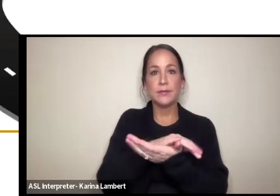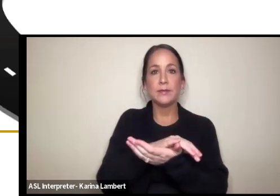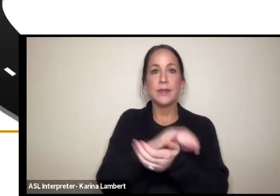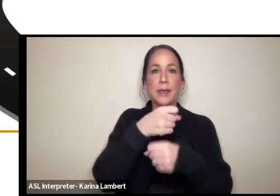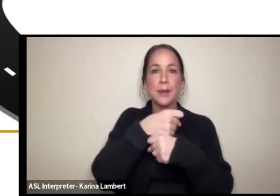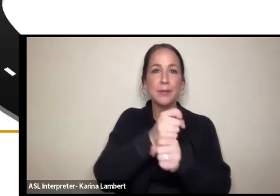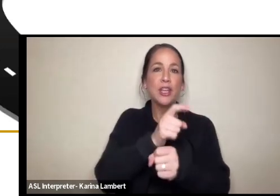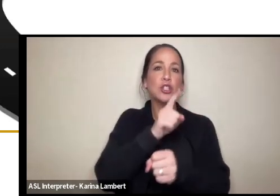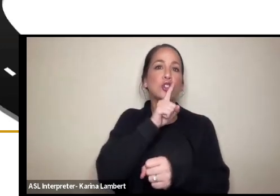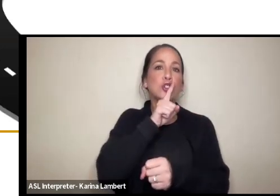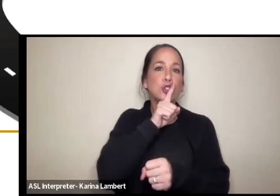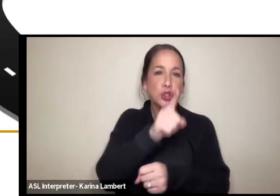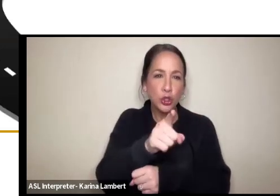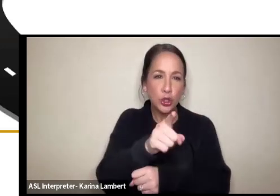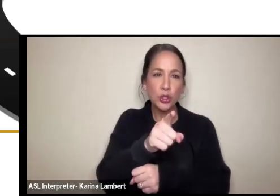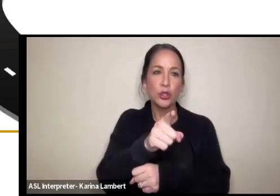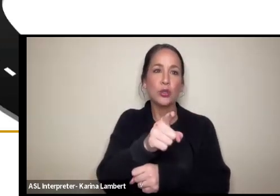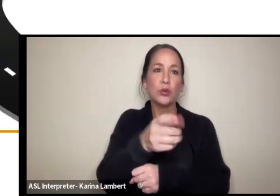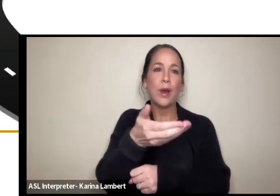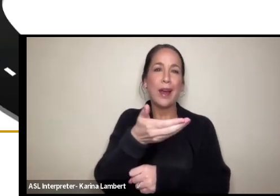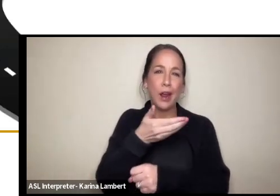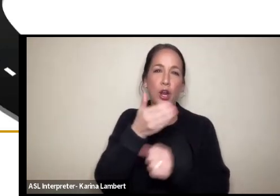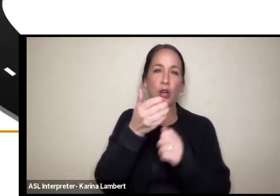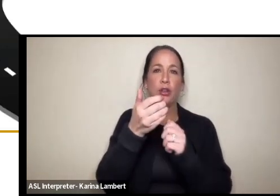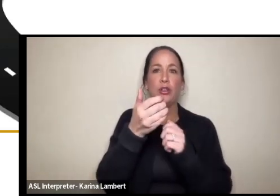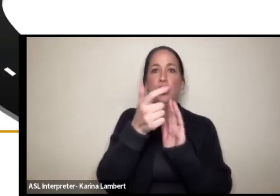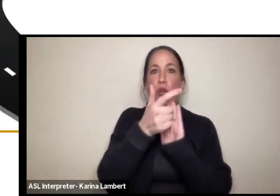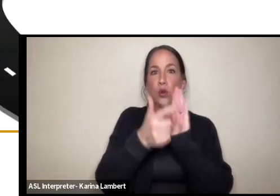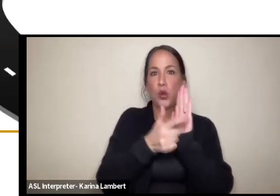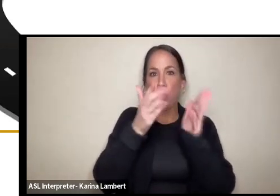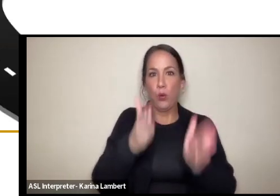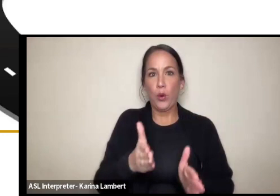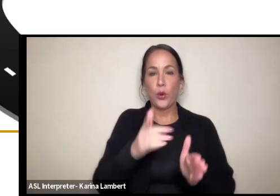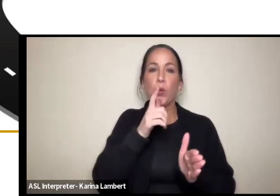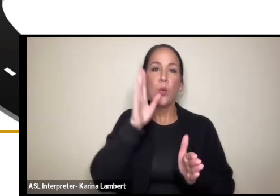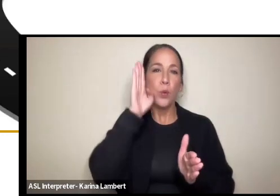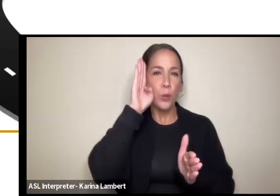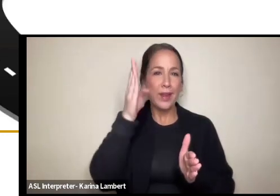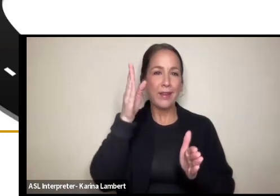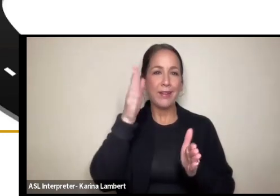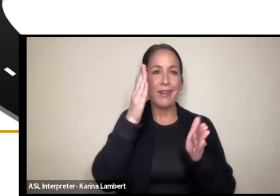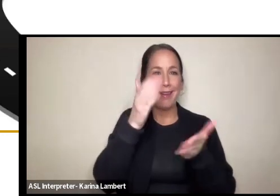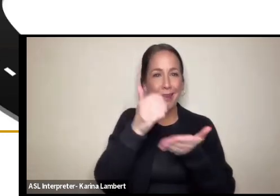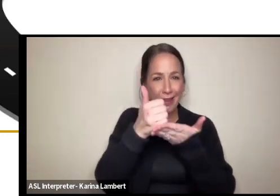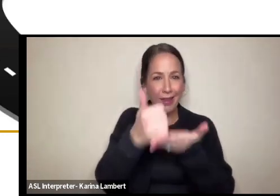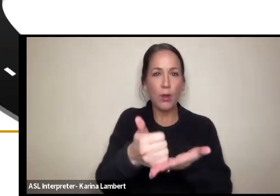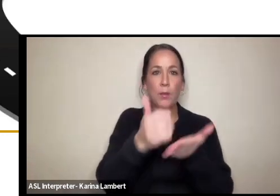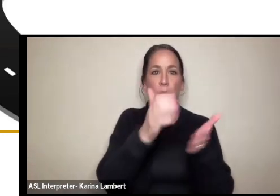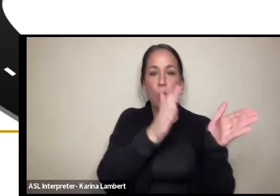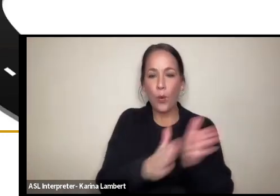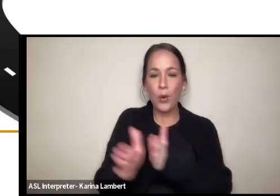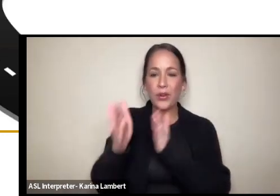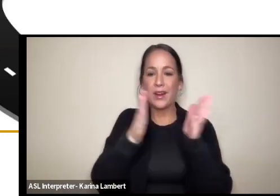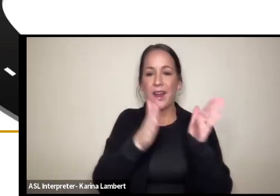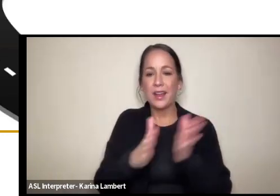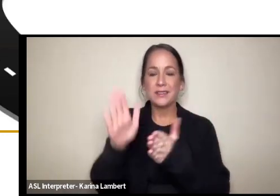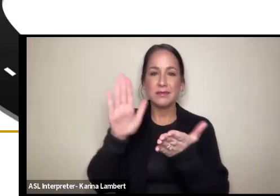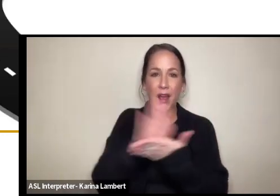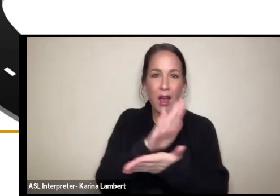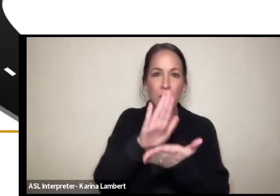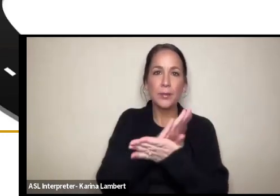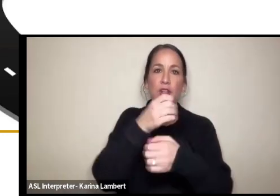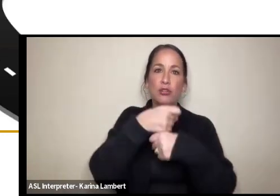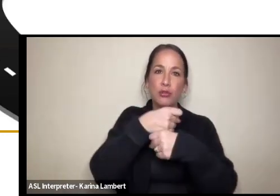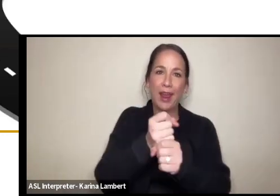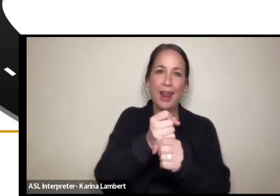you secure an attorney that will help you organize your documents, create the will, guide